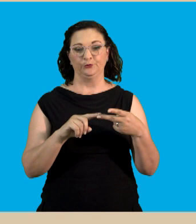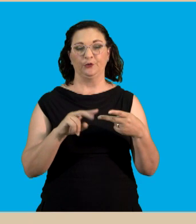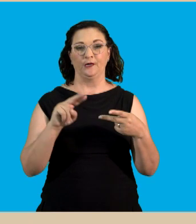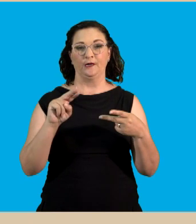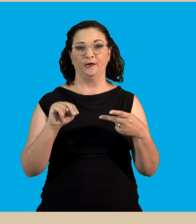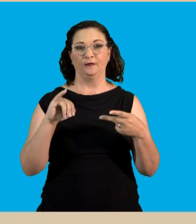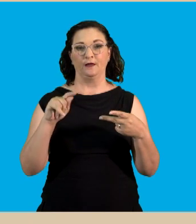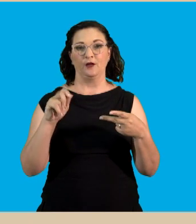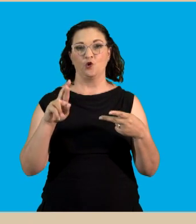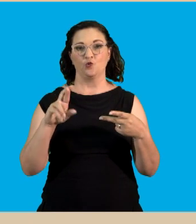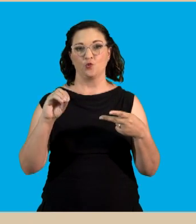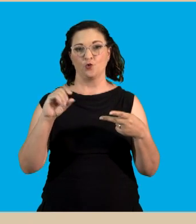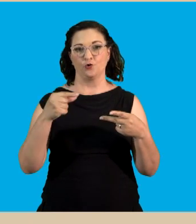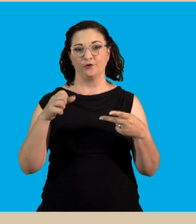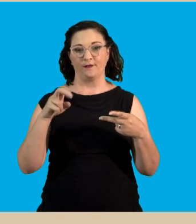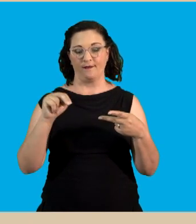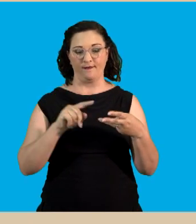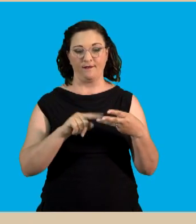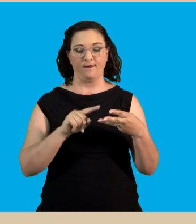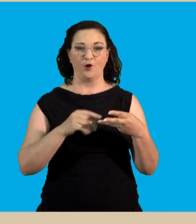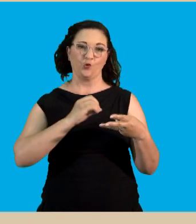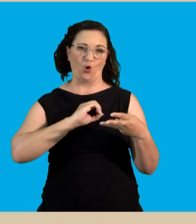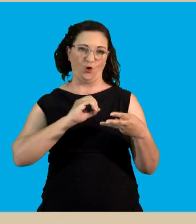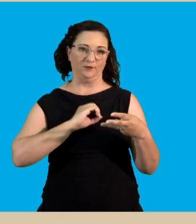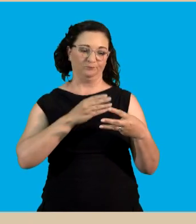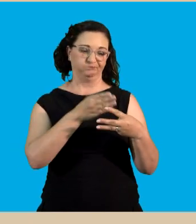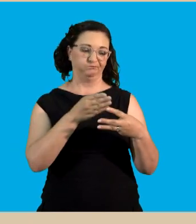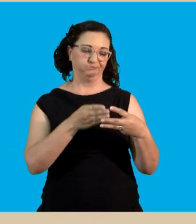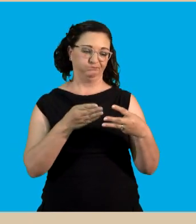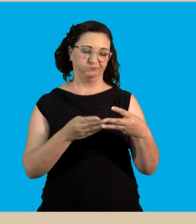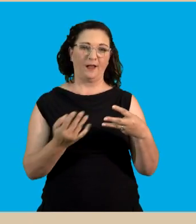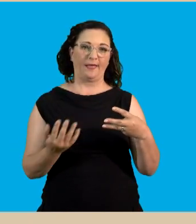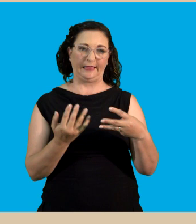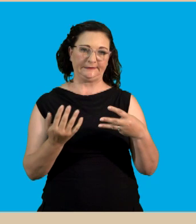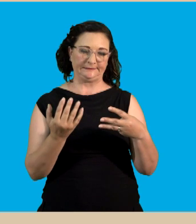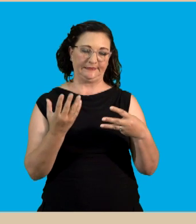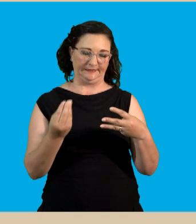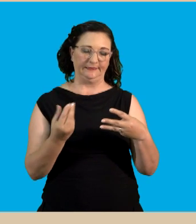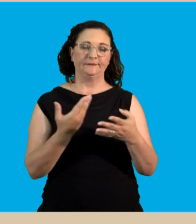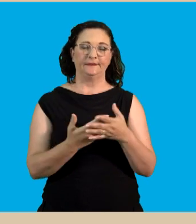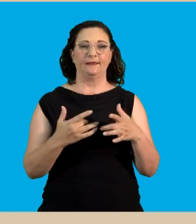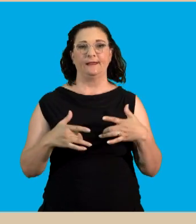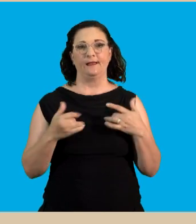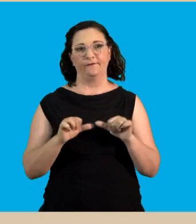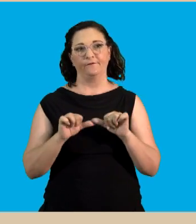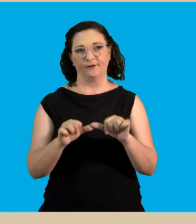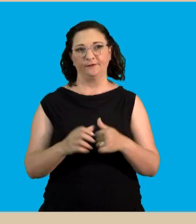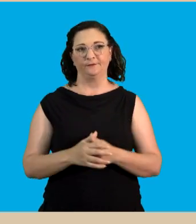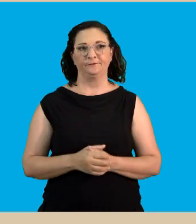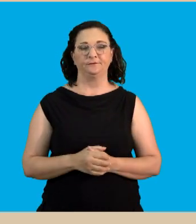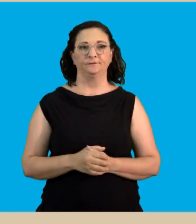which are suitable gases in order for life to exist. So I'm going to write that down. It consists